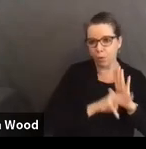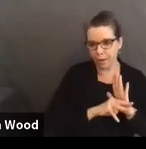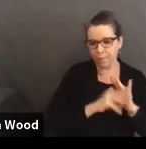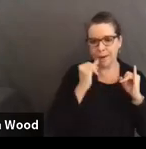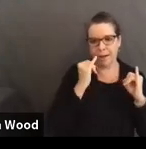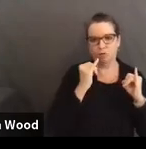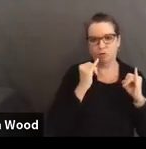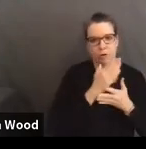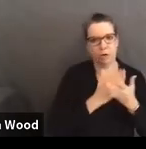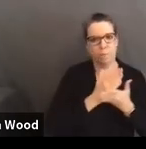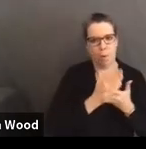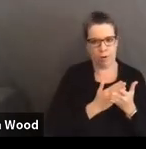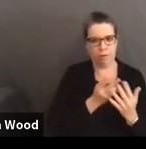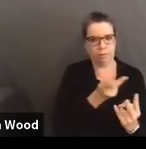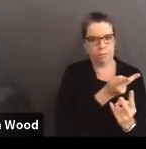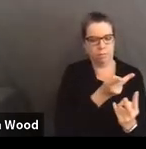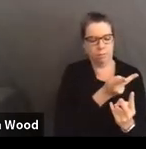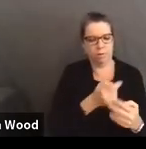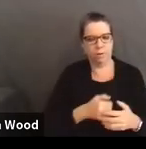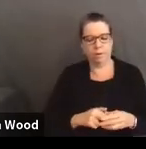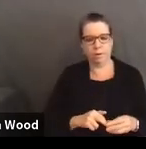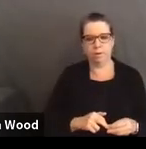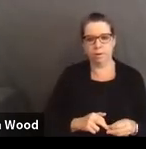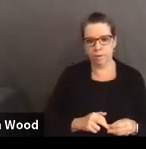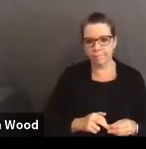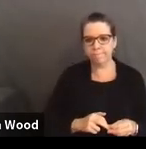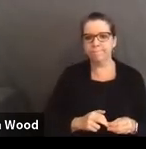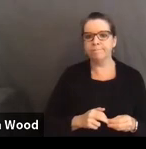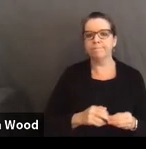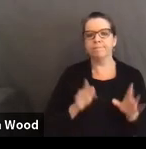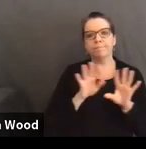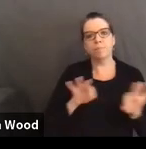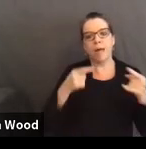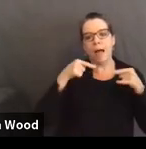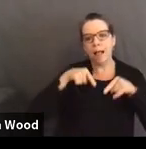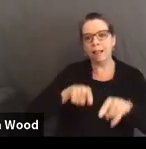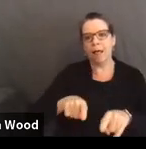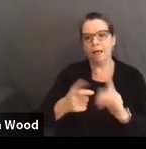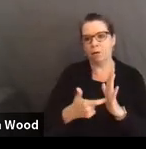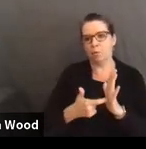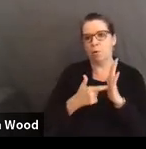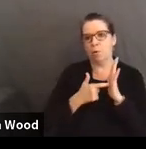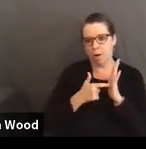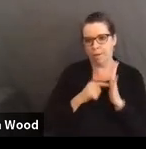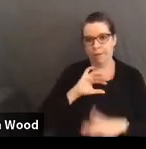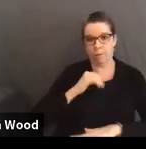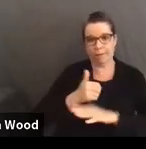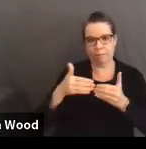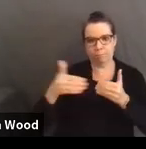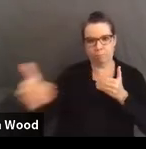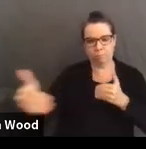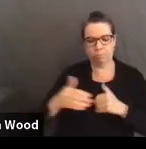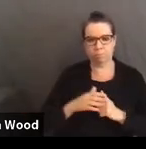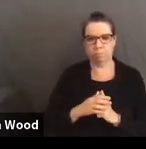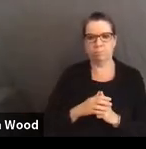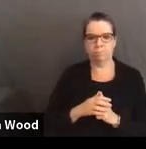instructional components as aligned to the requirements that we have set forward and shared